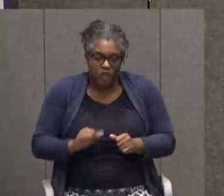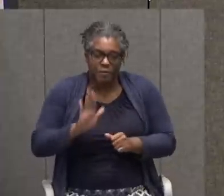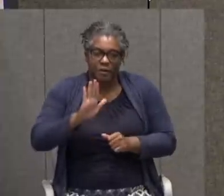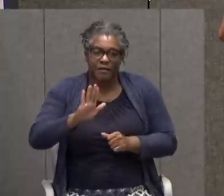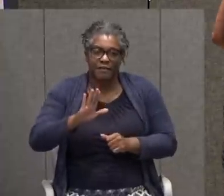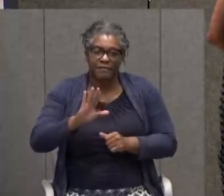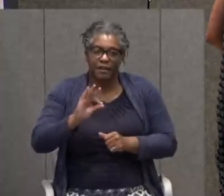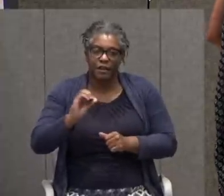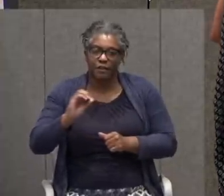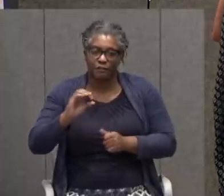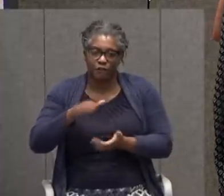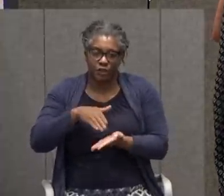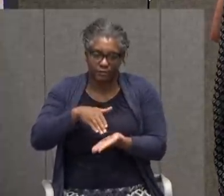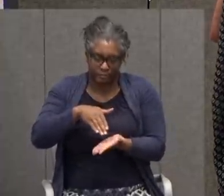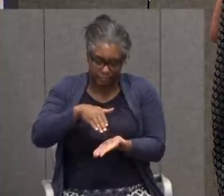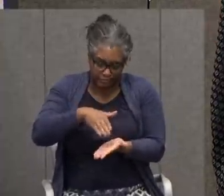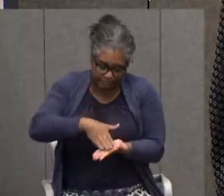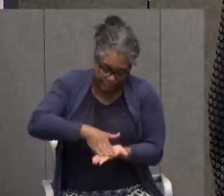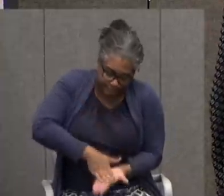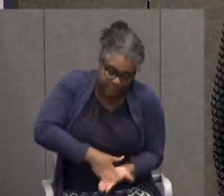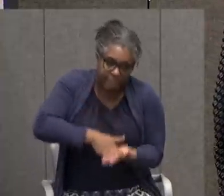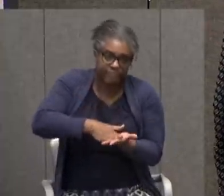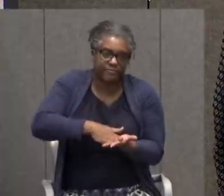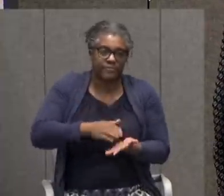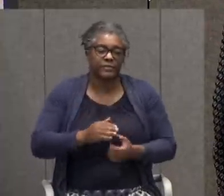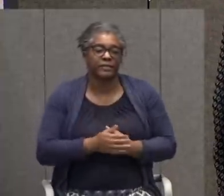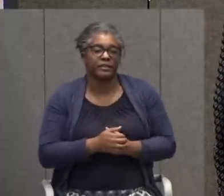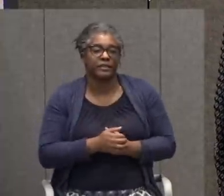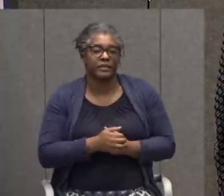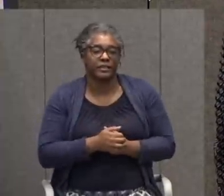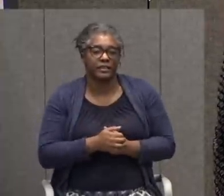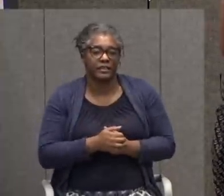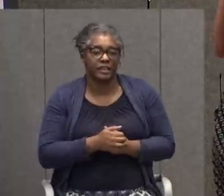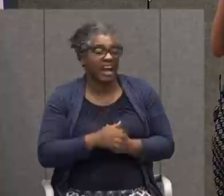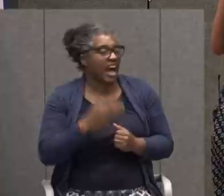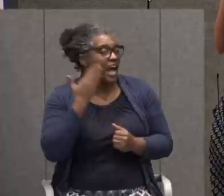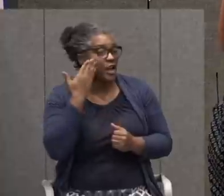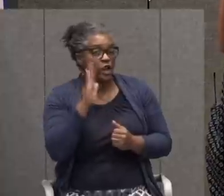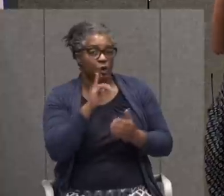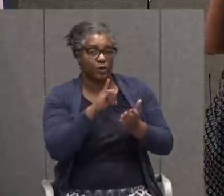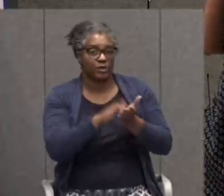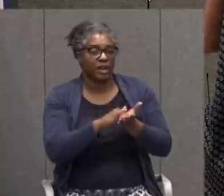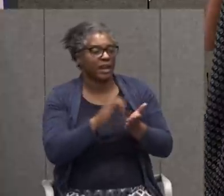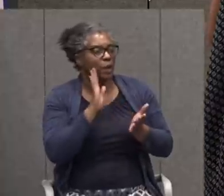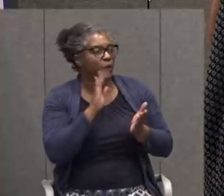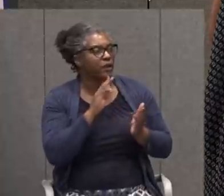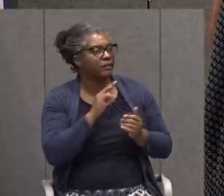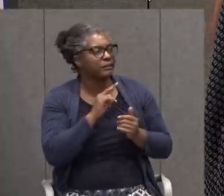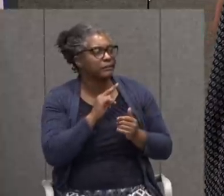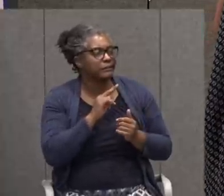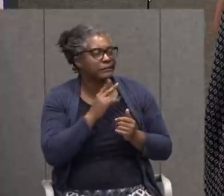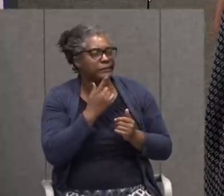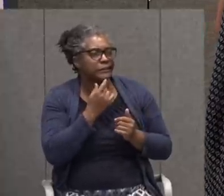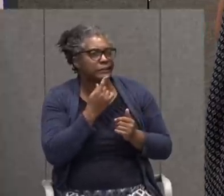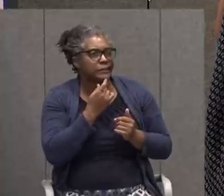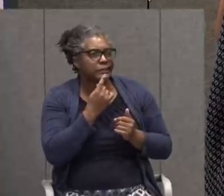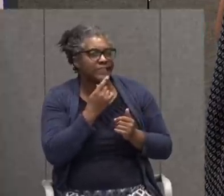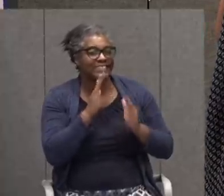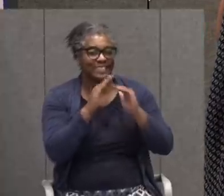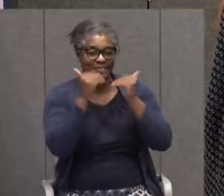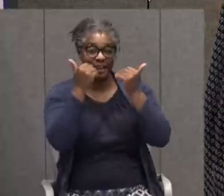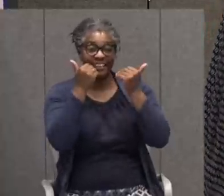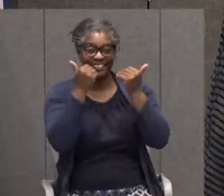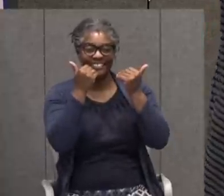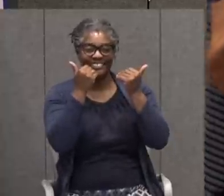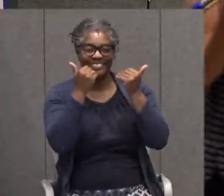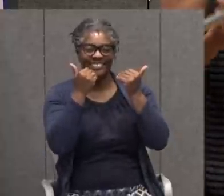not know that. So I am going to put, I'm going to make that my smiley face because